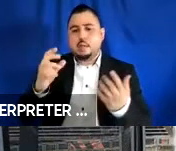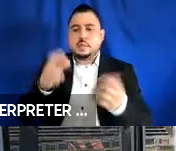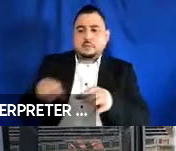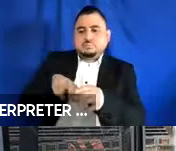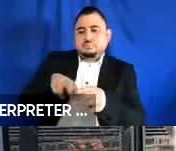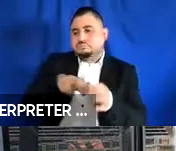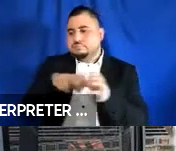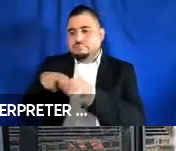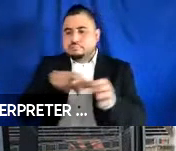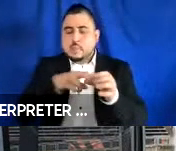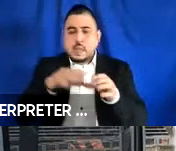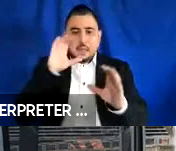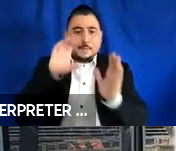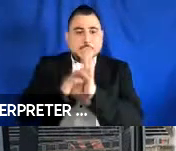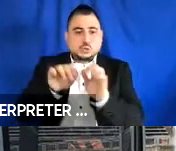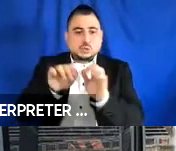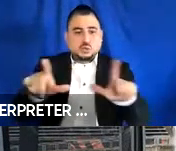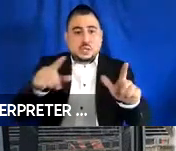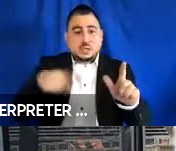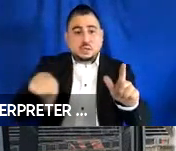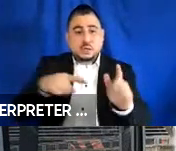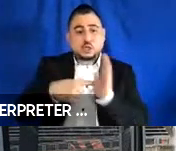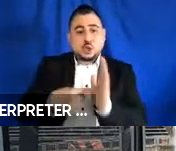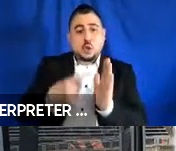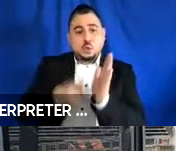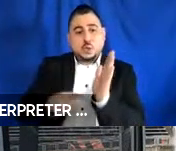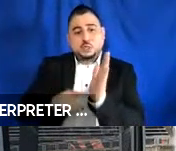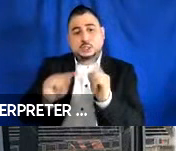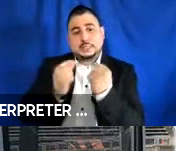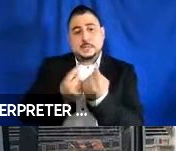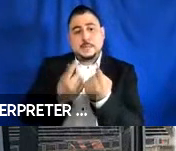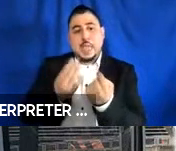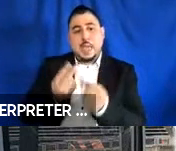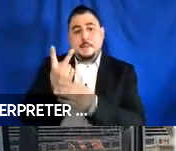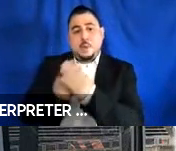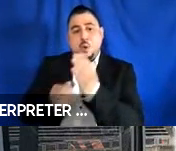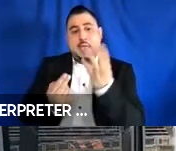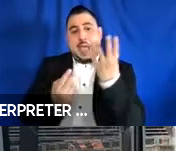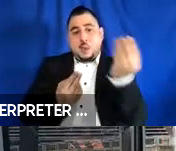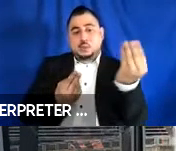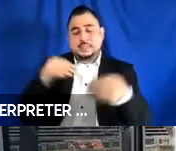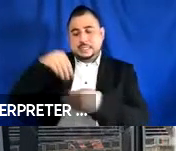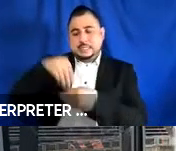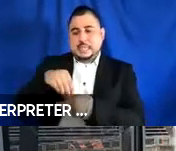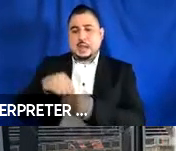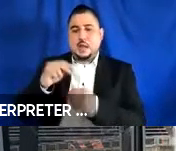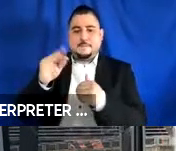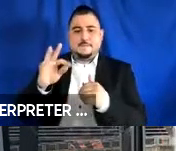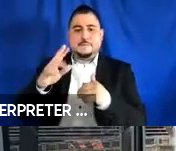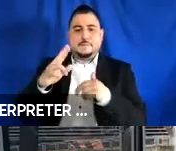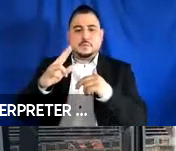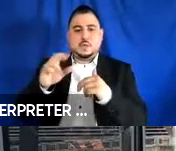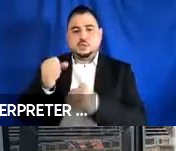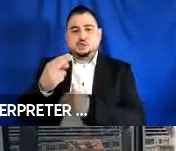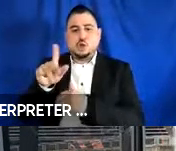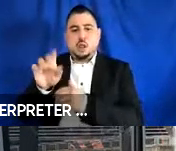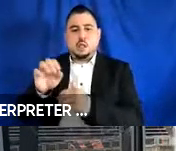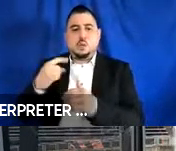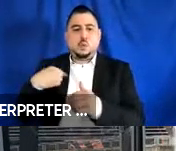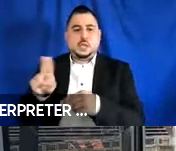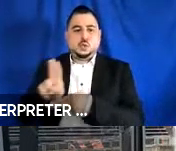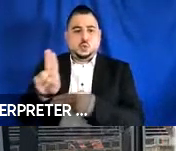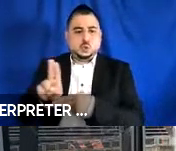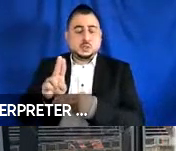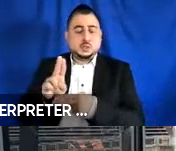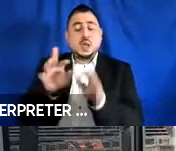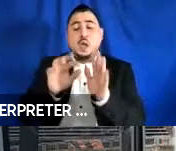The pictures on the screen show the research team and both the outside and the inside of the Ollie shuttle that we used. I